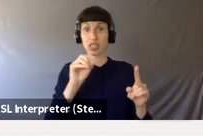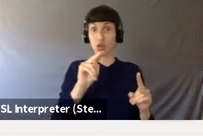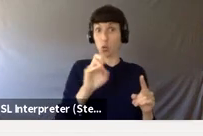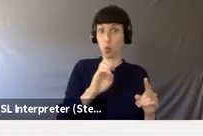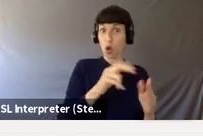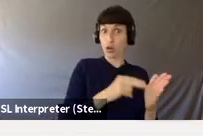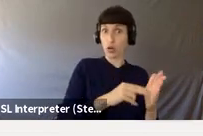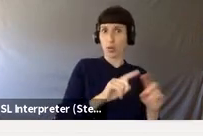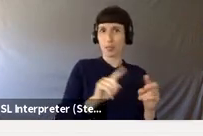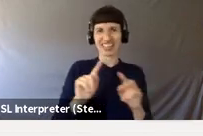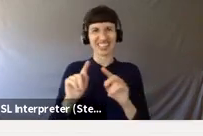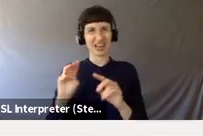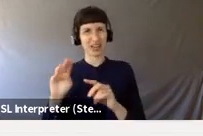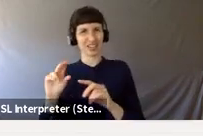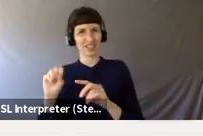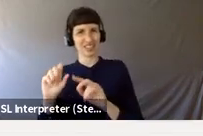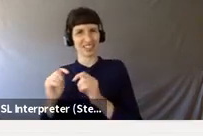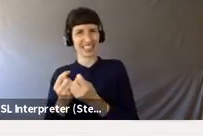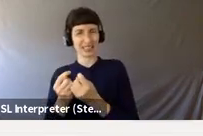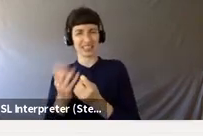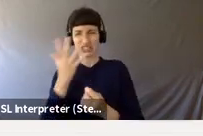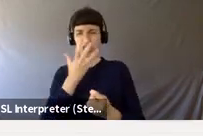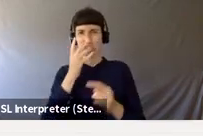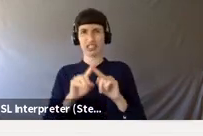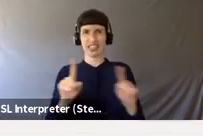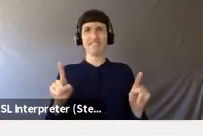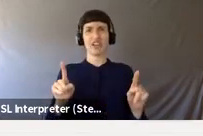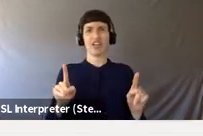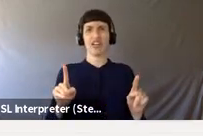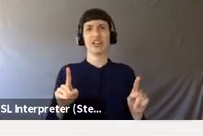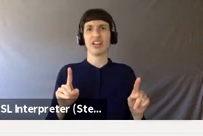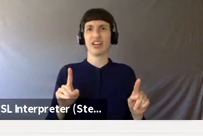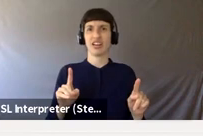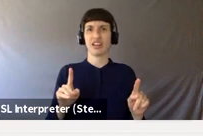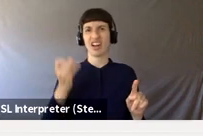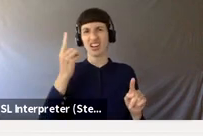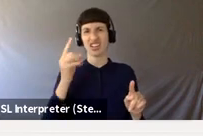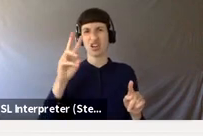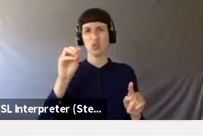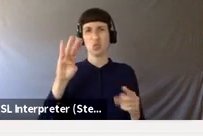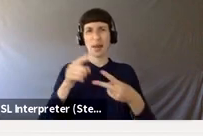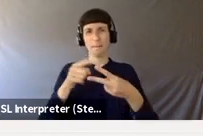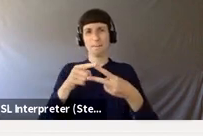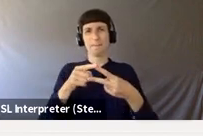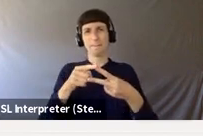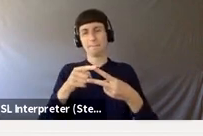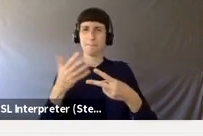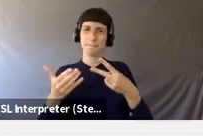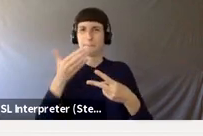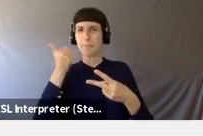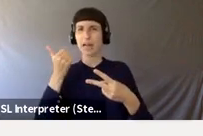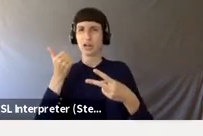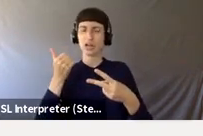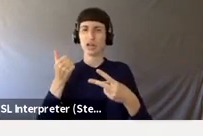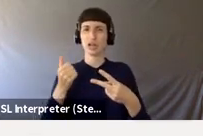notice that not everything looks the same. You get more power or more features as you go to the web browser or you go to the app. So if you're really